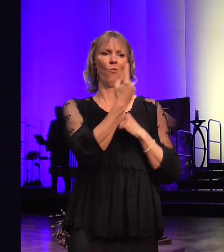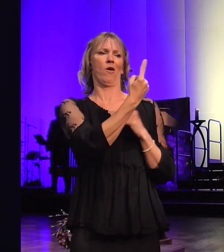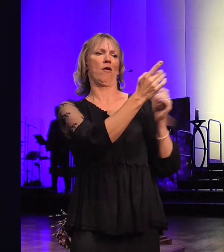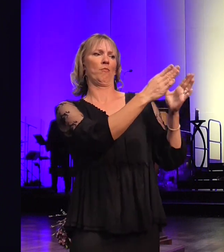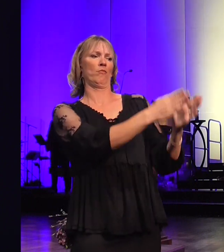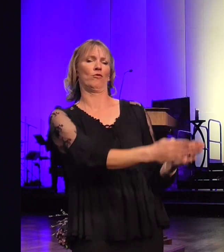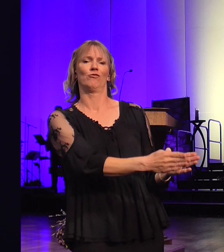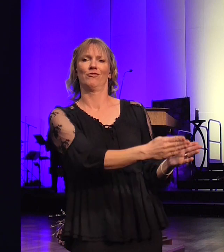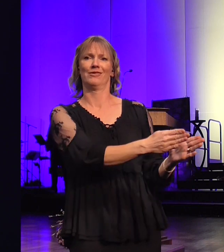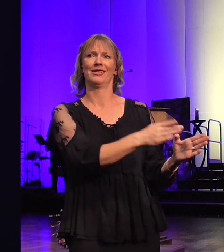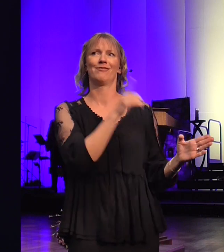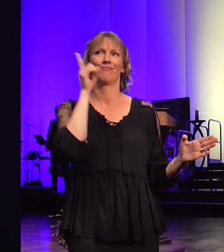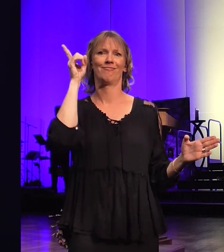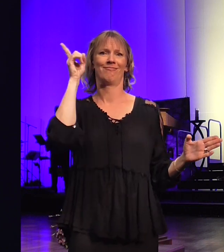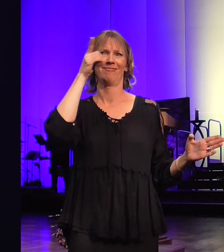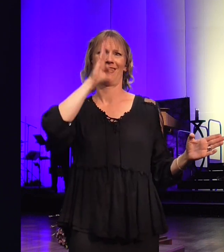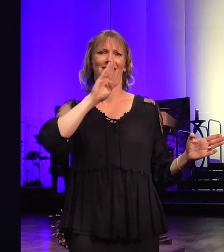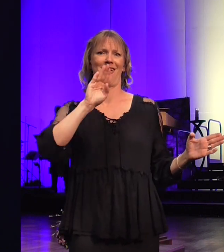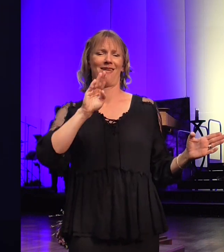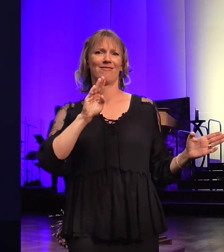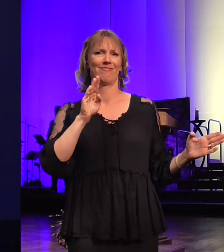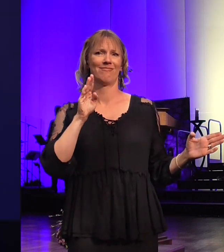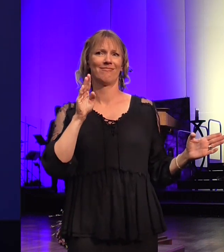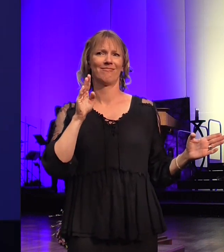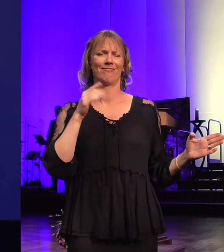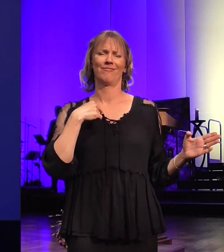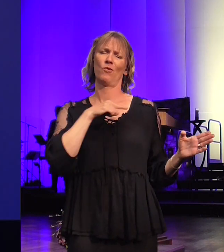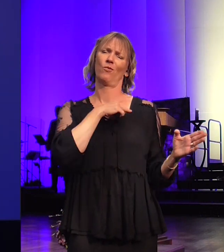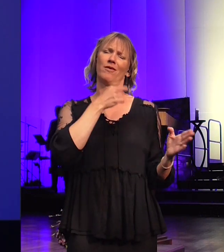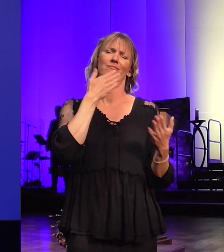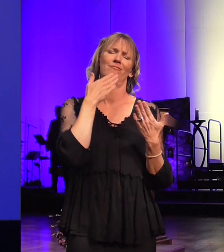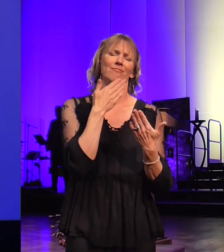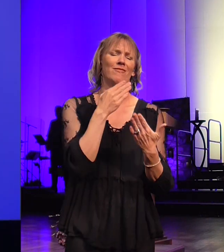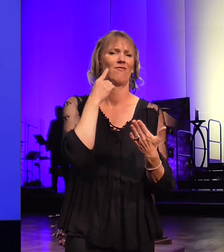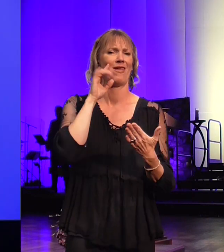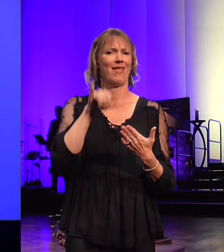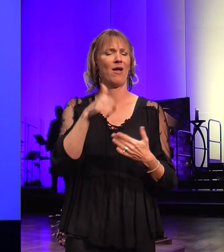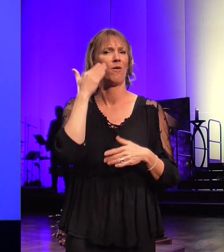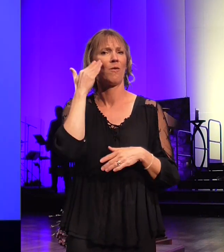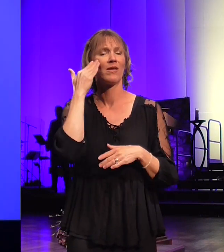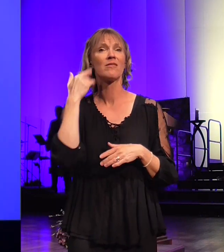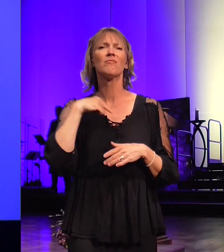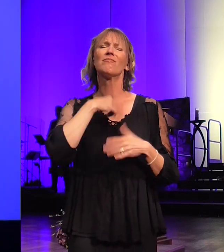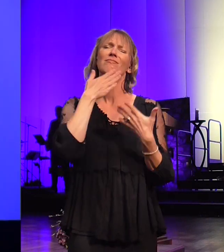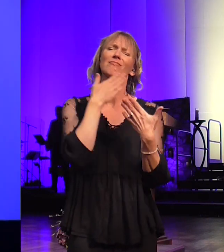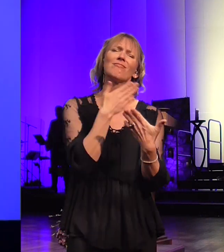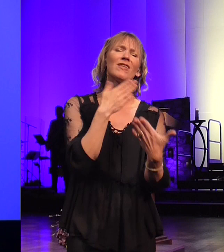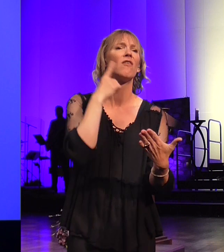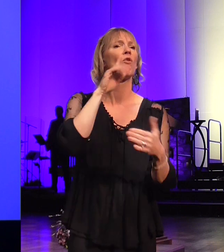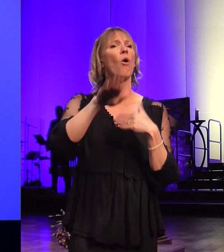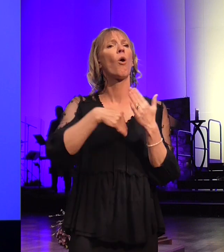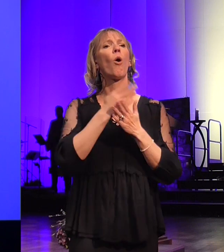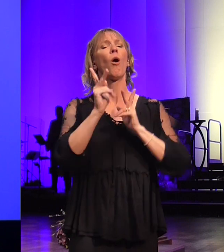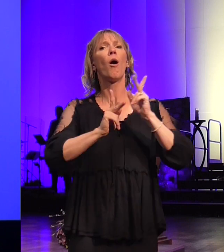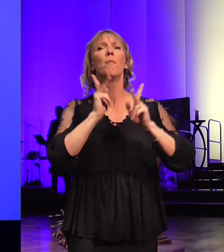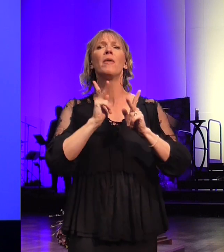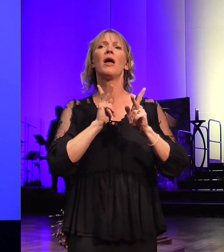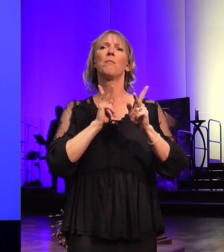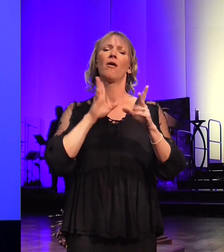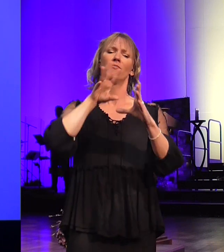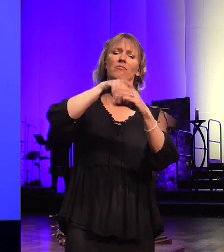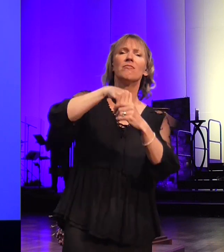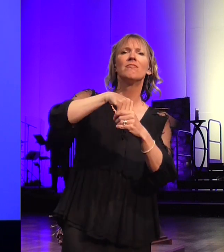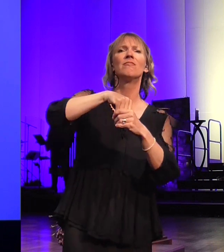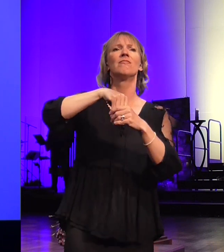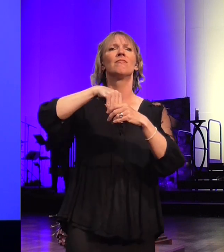individual, and we're so deeply thankful for that. And we're deeply thankful for all of those who take part in making